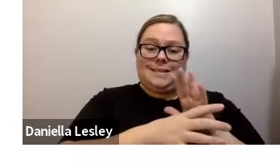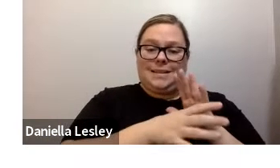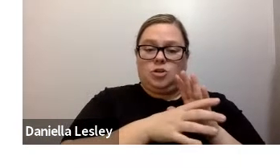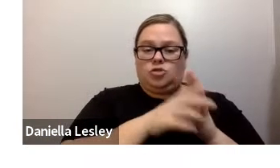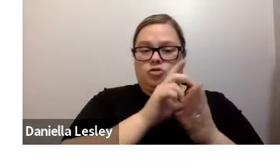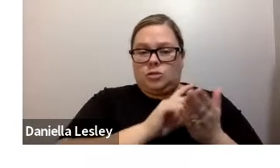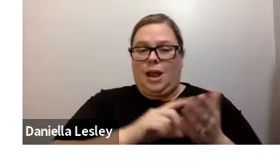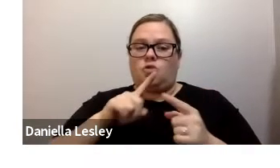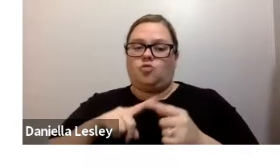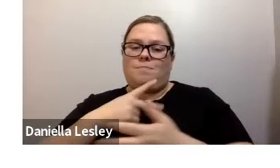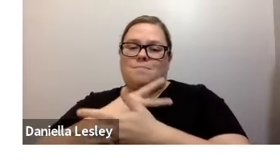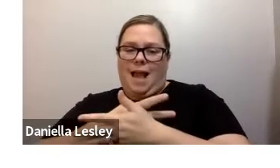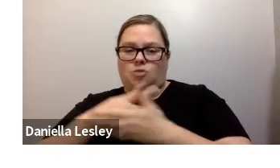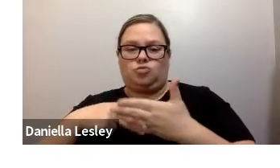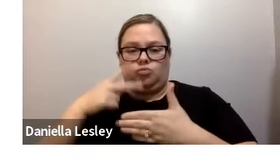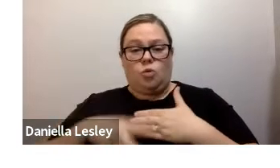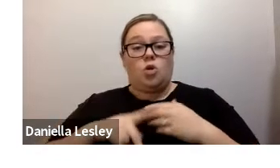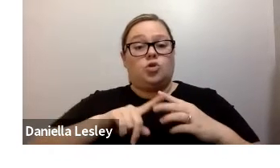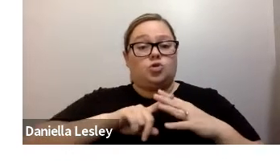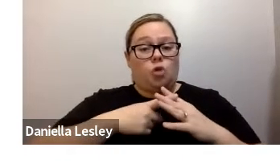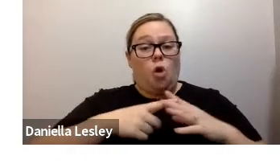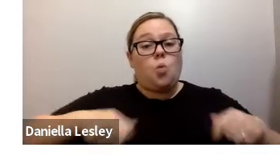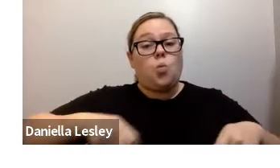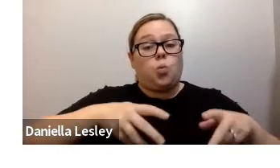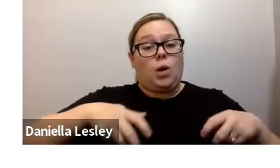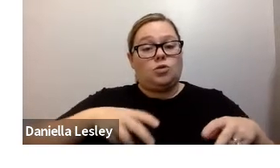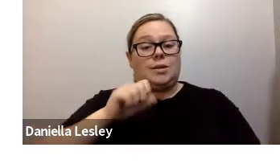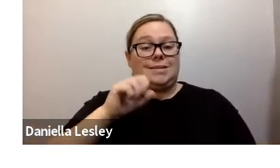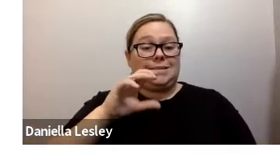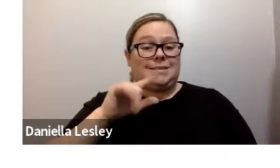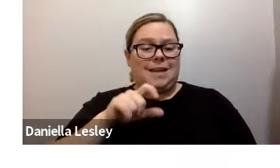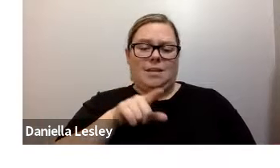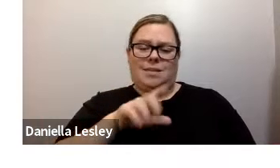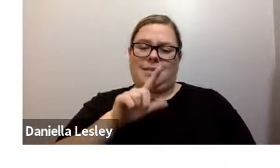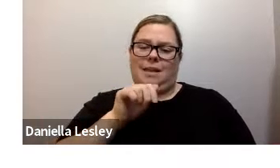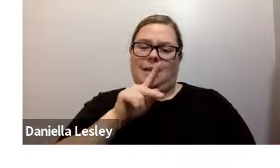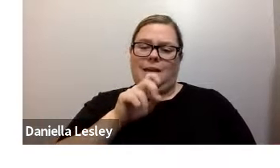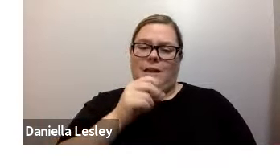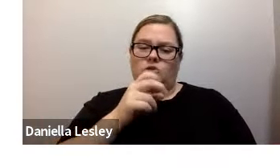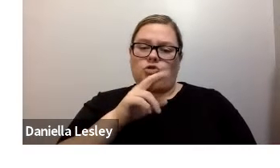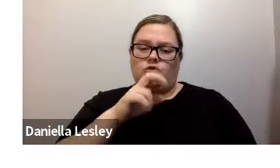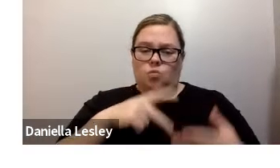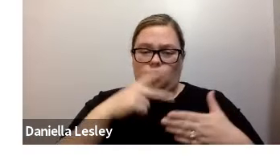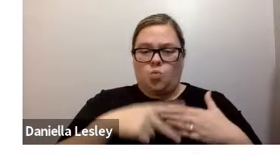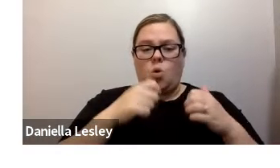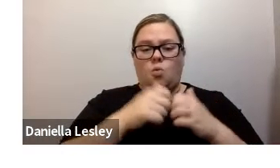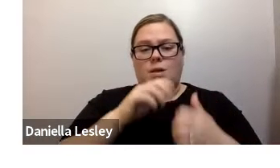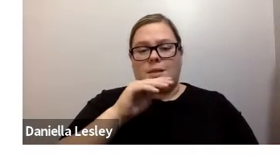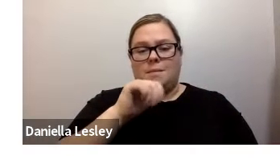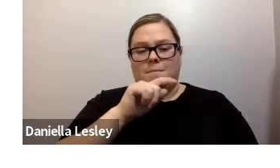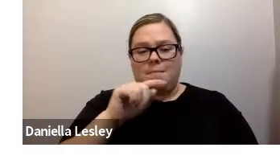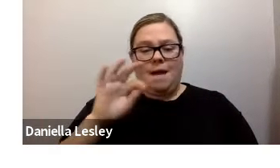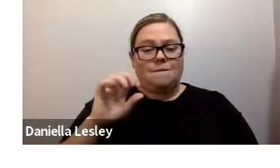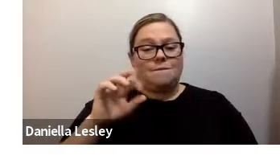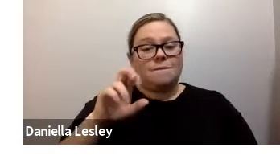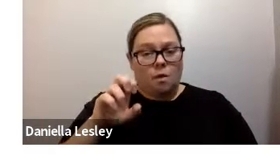master's project. So it started as a wheelchair scale. This was a lakeshore project with Matt Ford that we're looking for